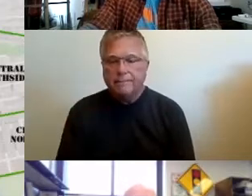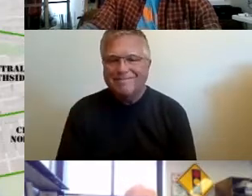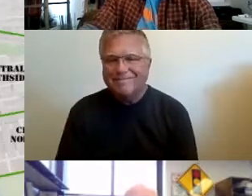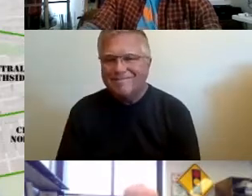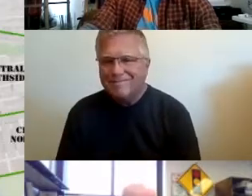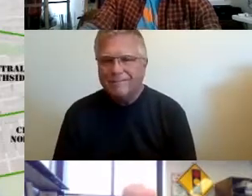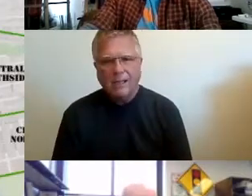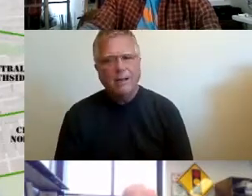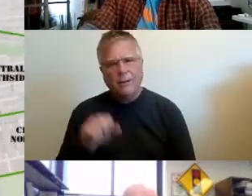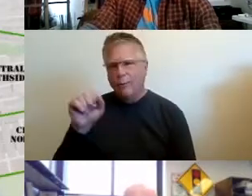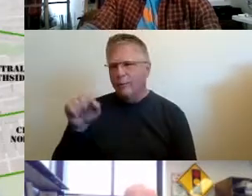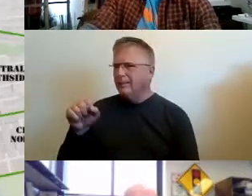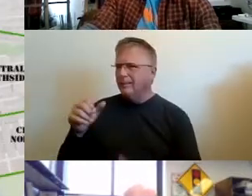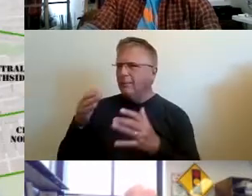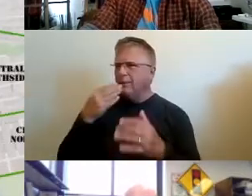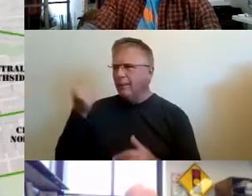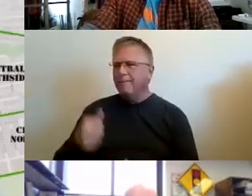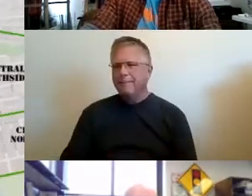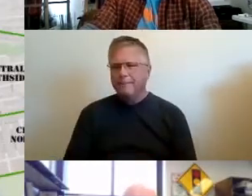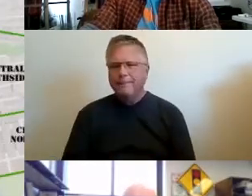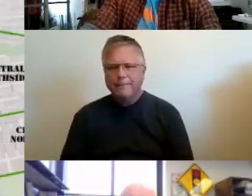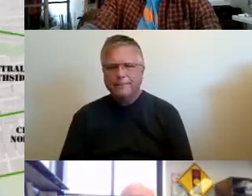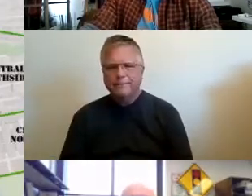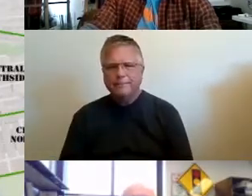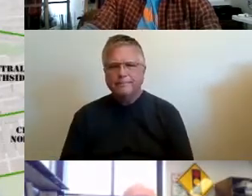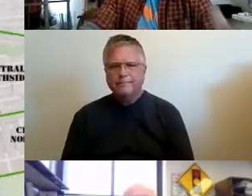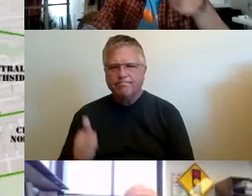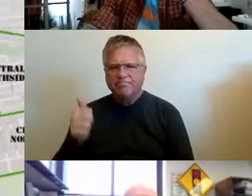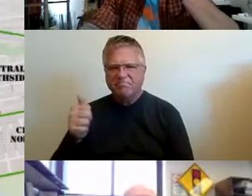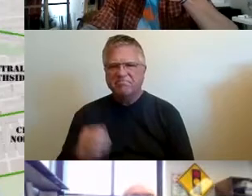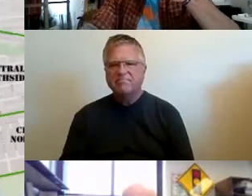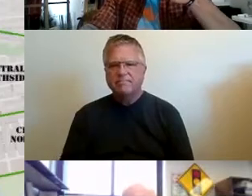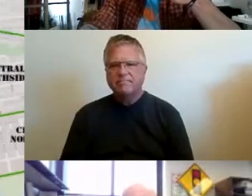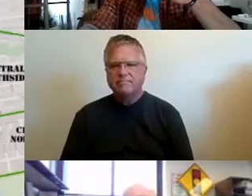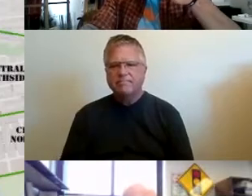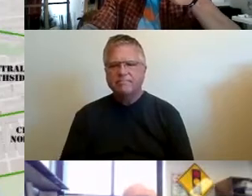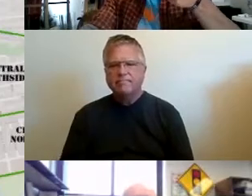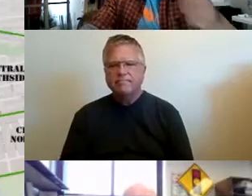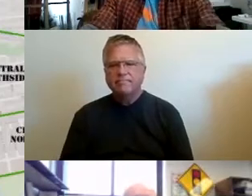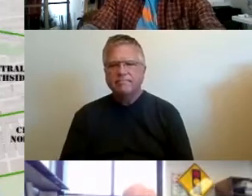Gotcha, Panini. You're good. You're getting now?